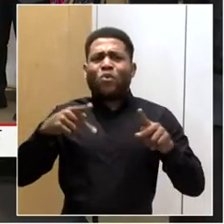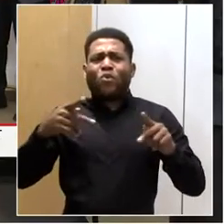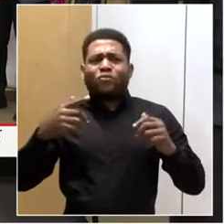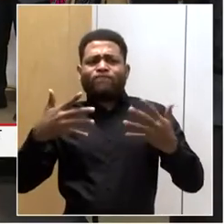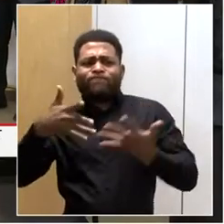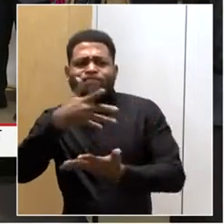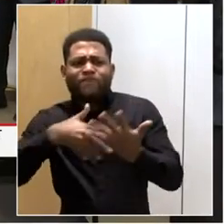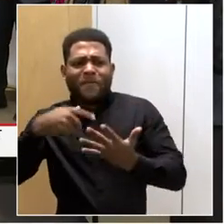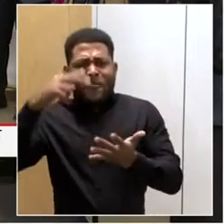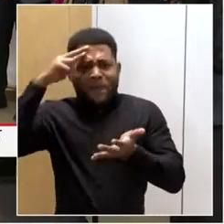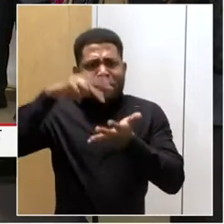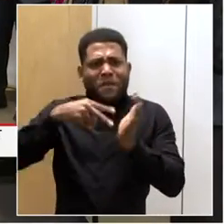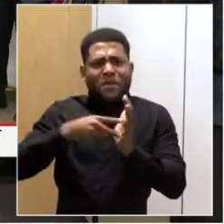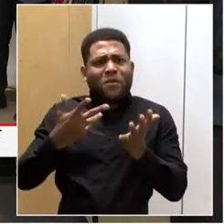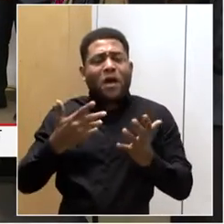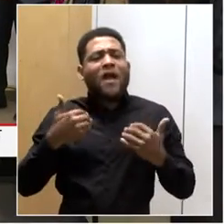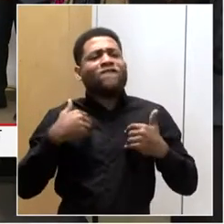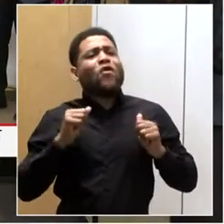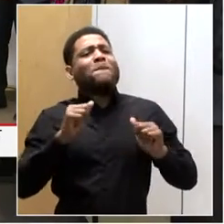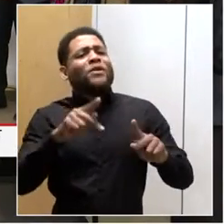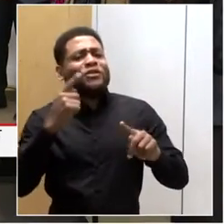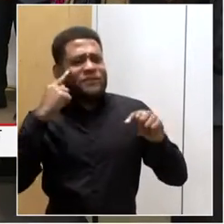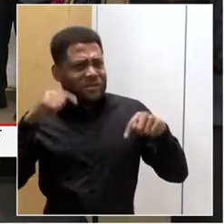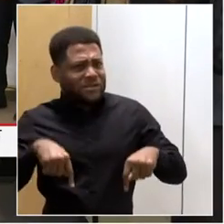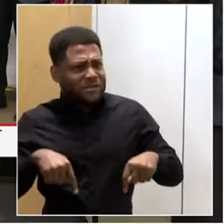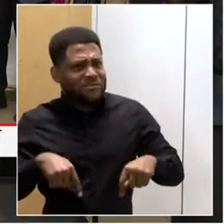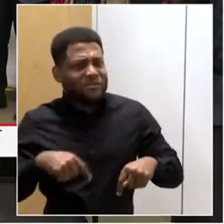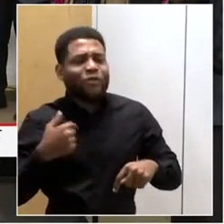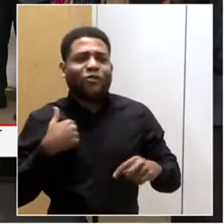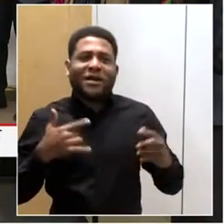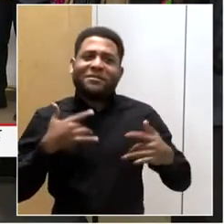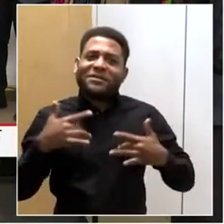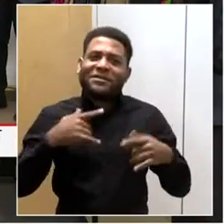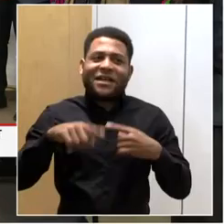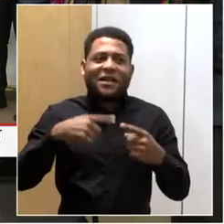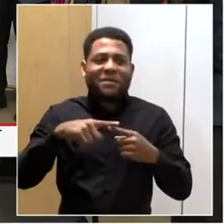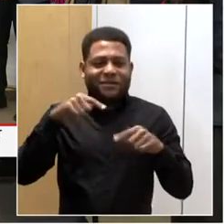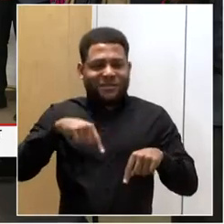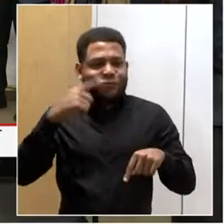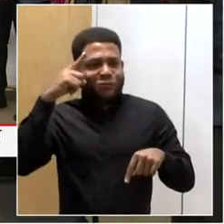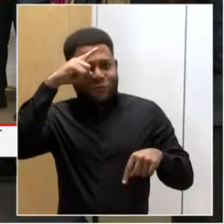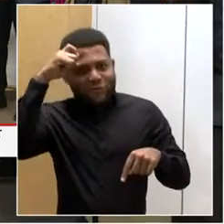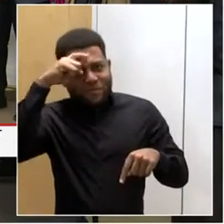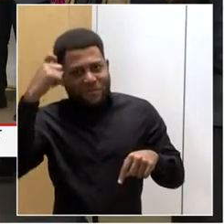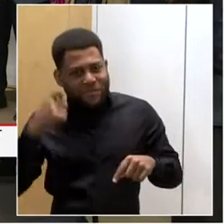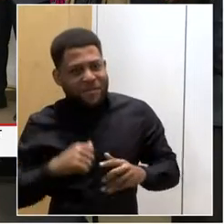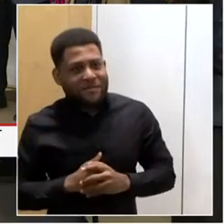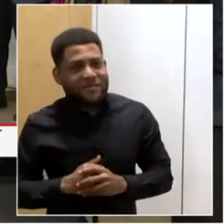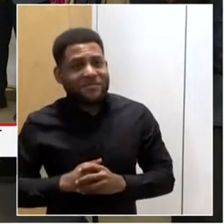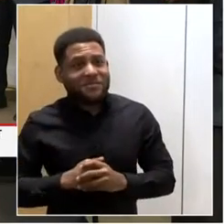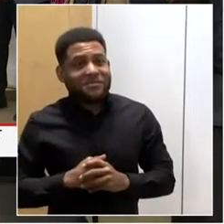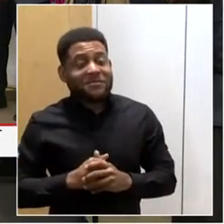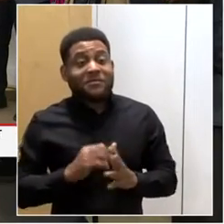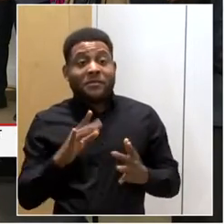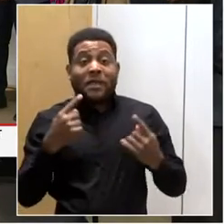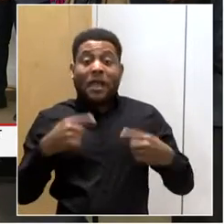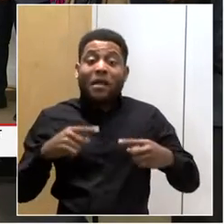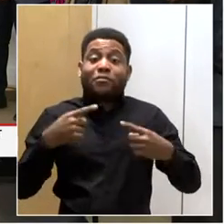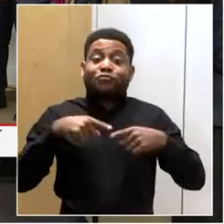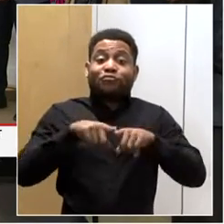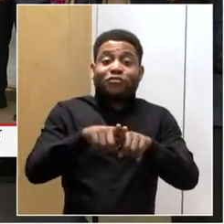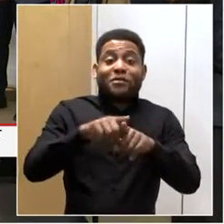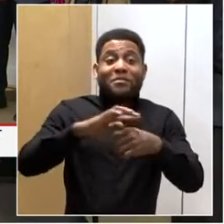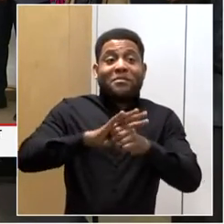an opportunity. And we're very excited about this summer. During the pandemic, we launched the Grow